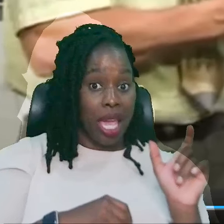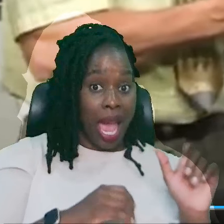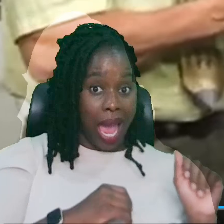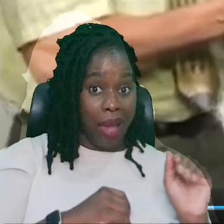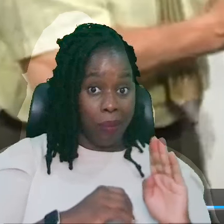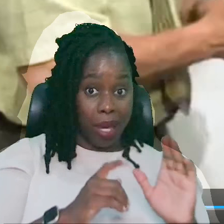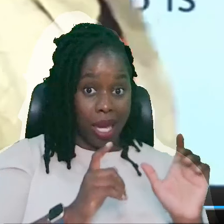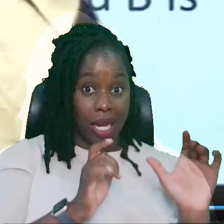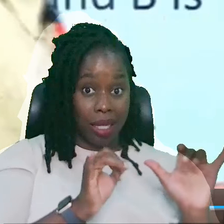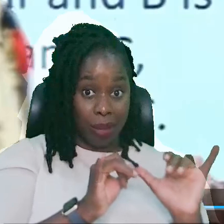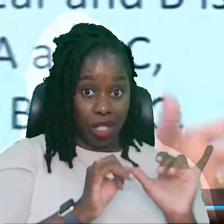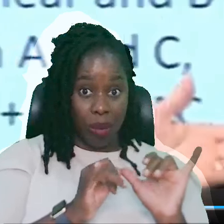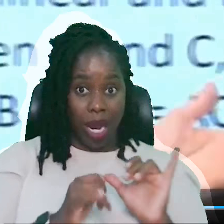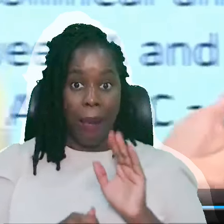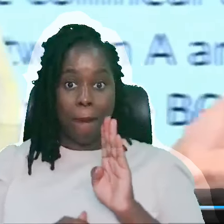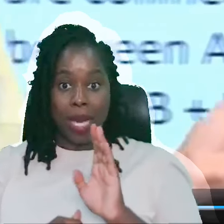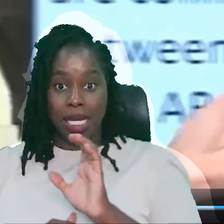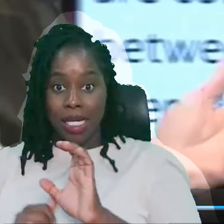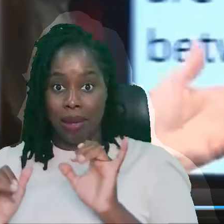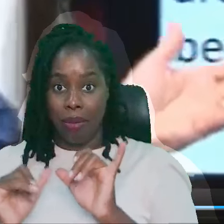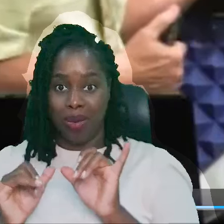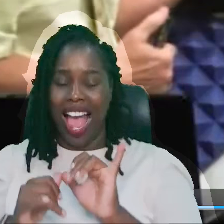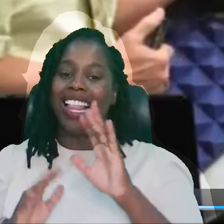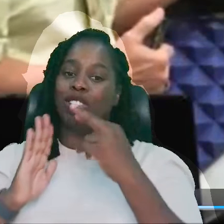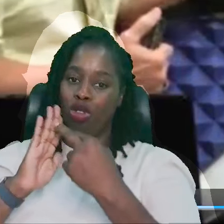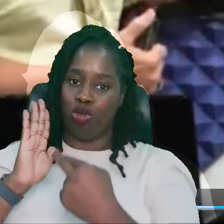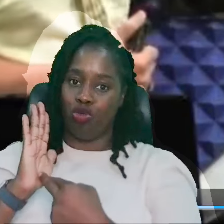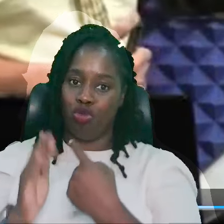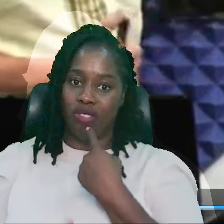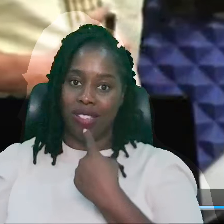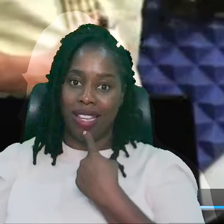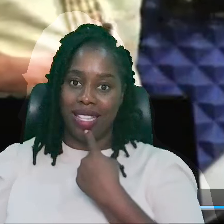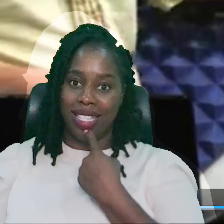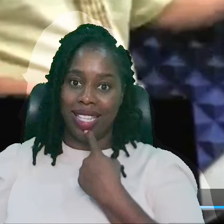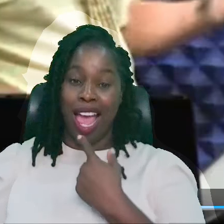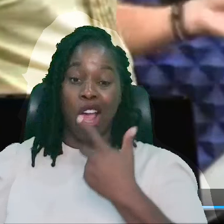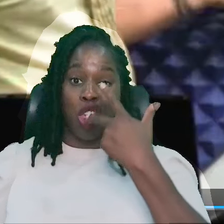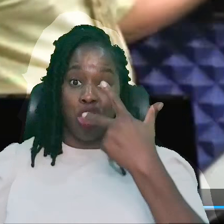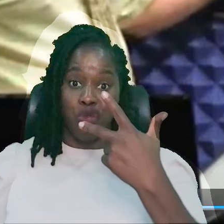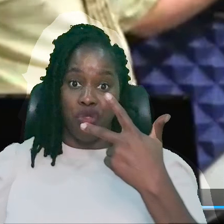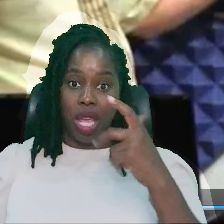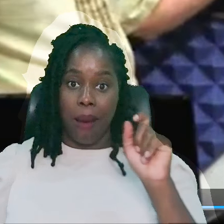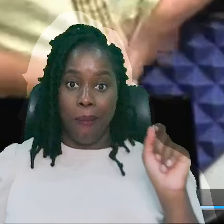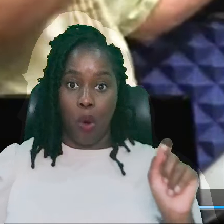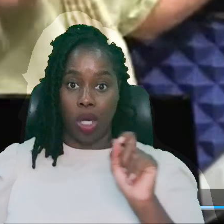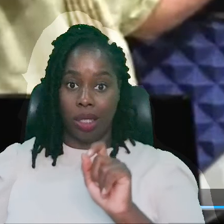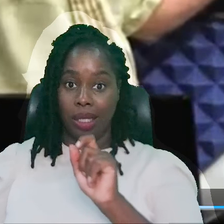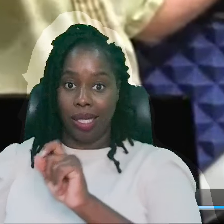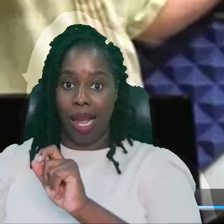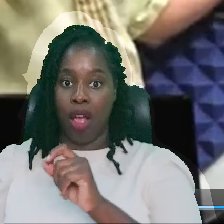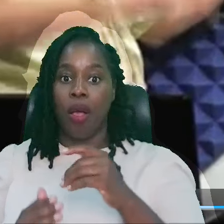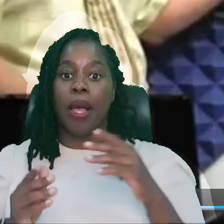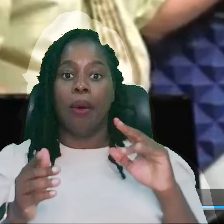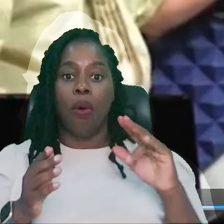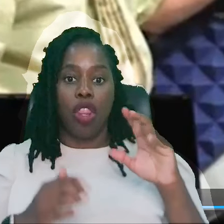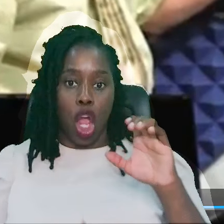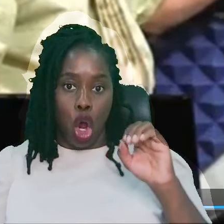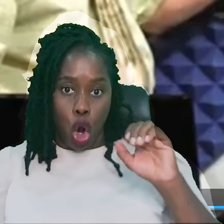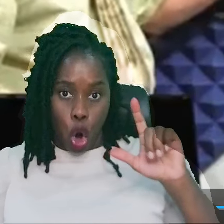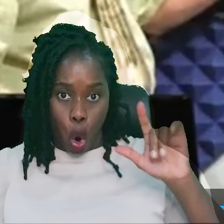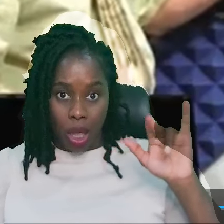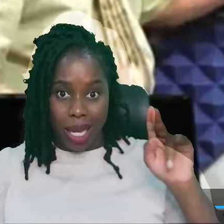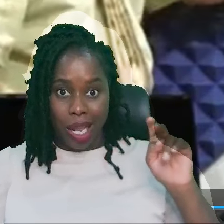distance. Okay? And that's what our postulate says. If 3 points A, B, and C are collinear, that means they're lined up on